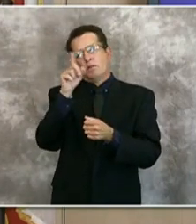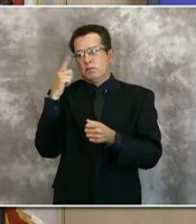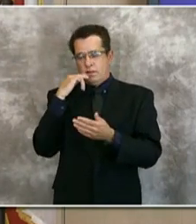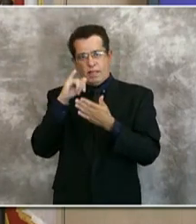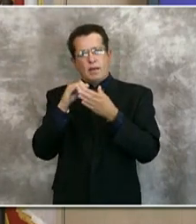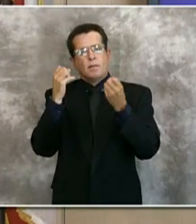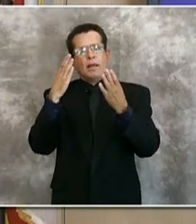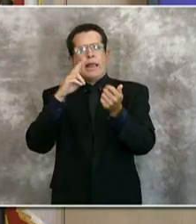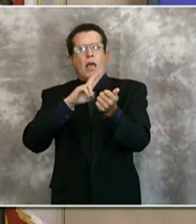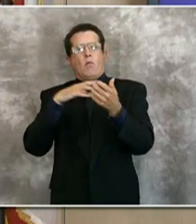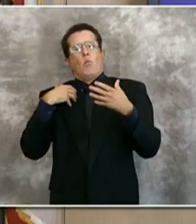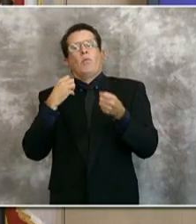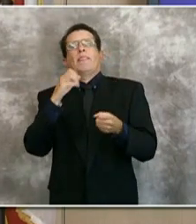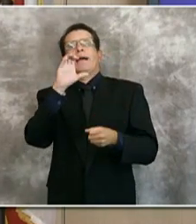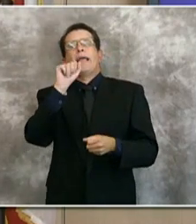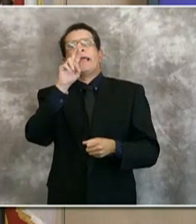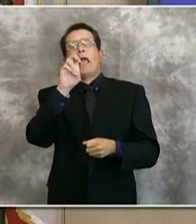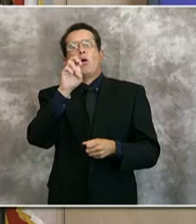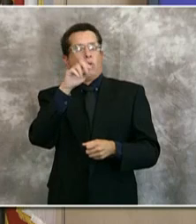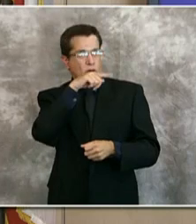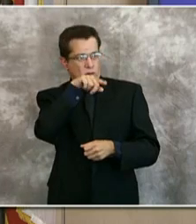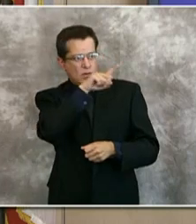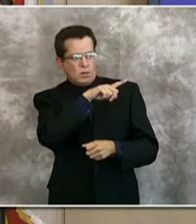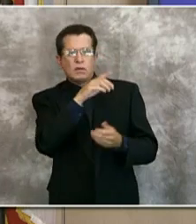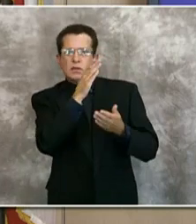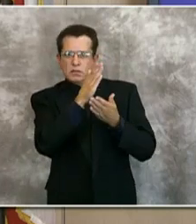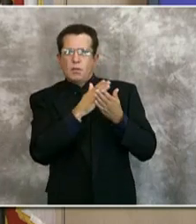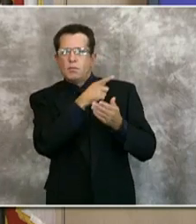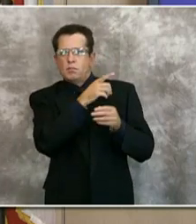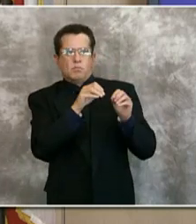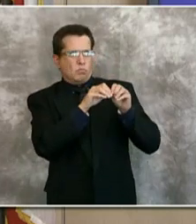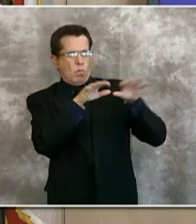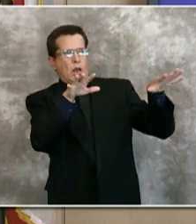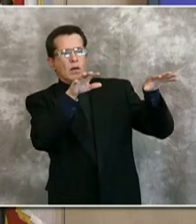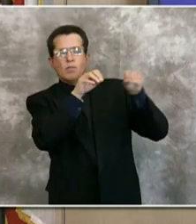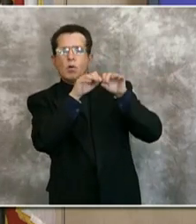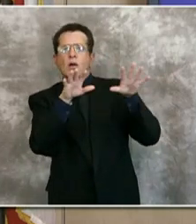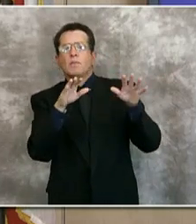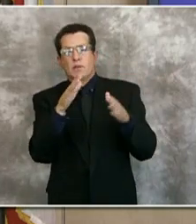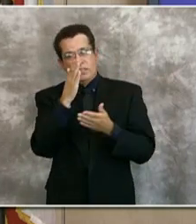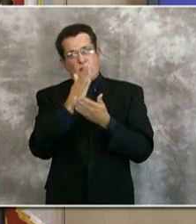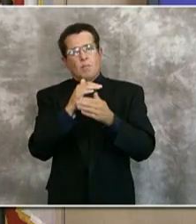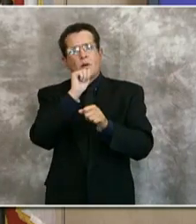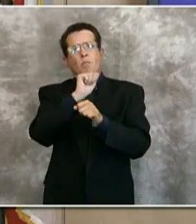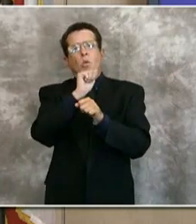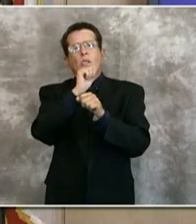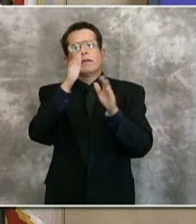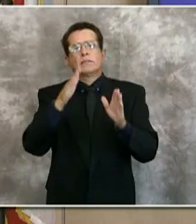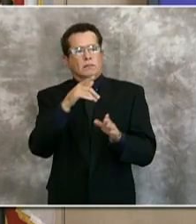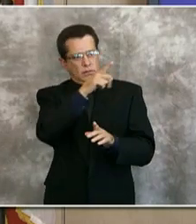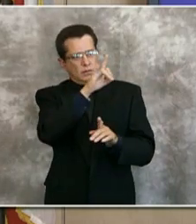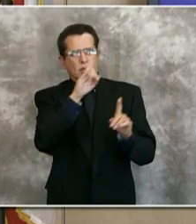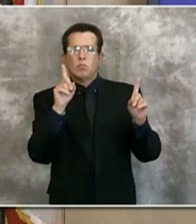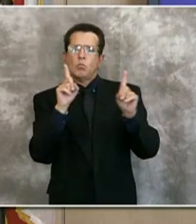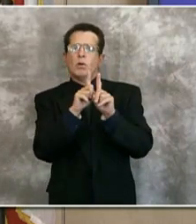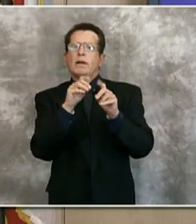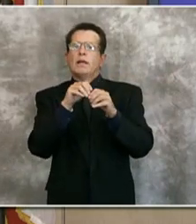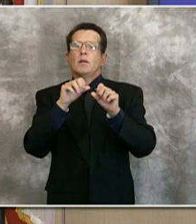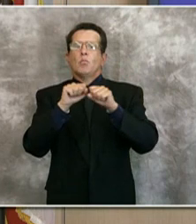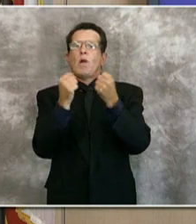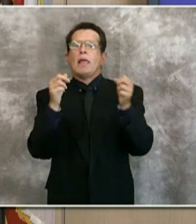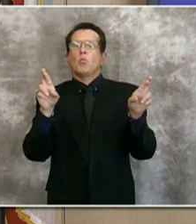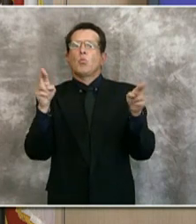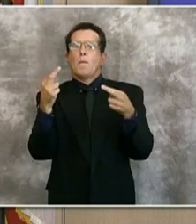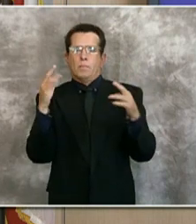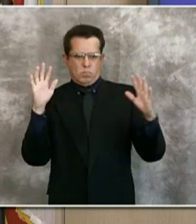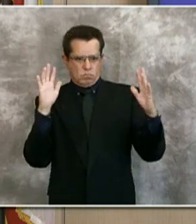healthcare locations were often made up of employees who may have, as an example, spent time together in a break room without